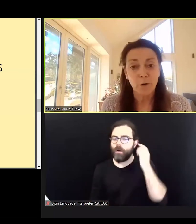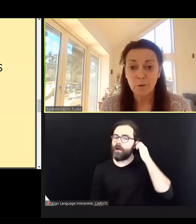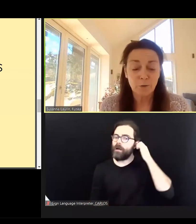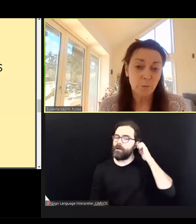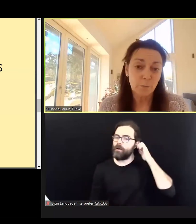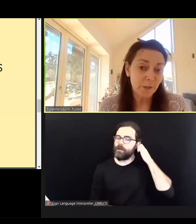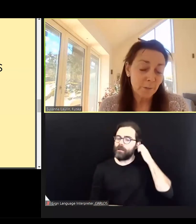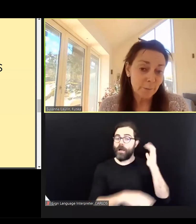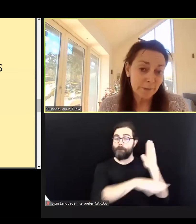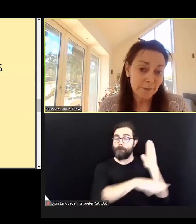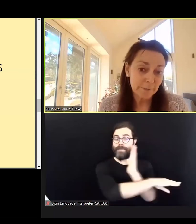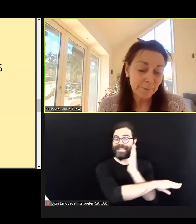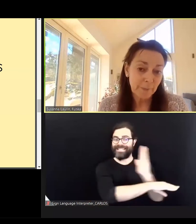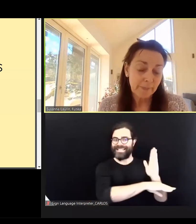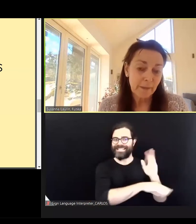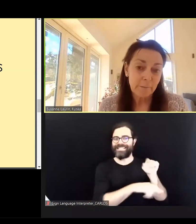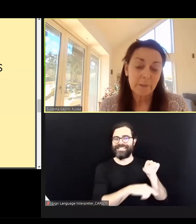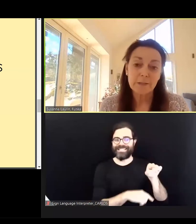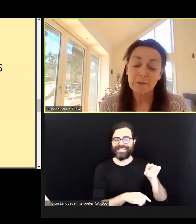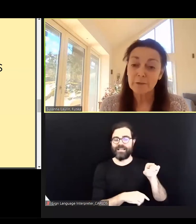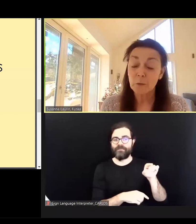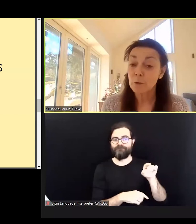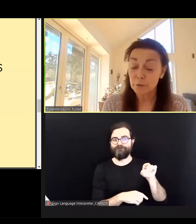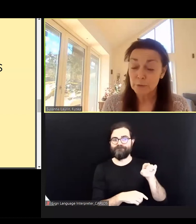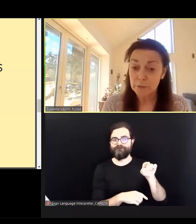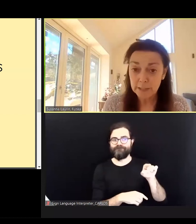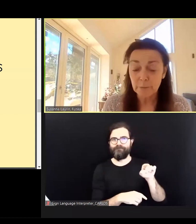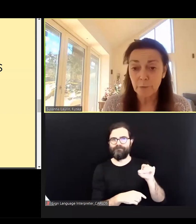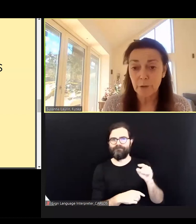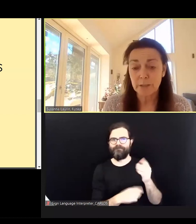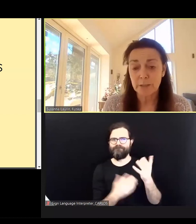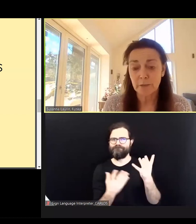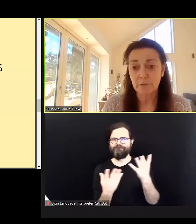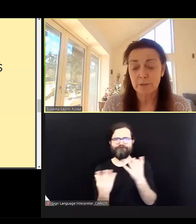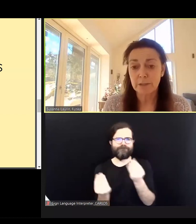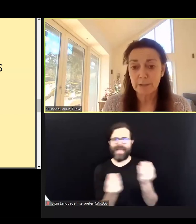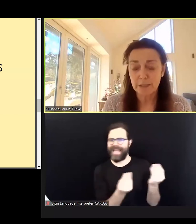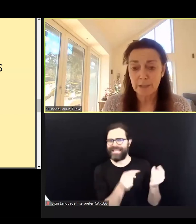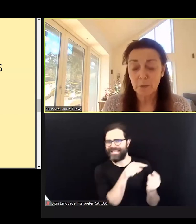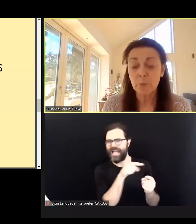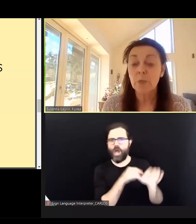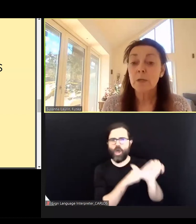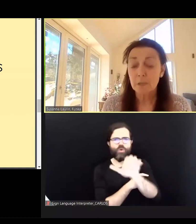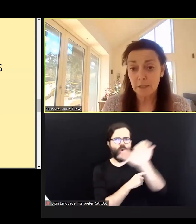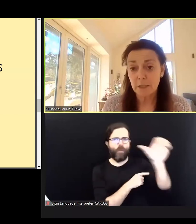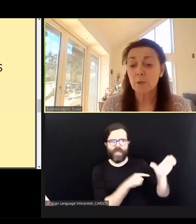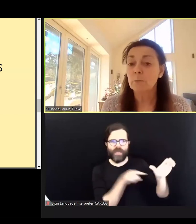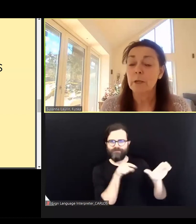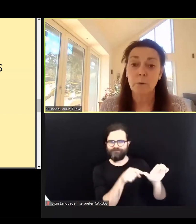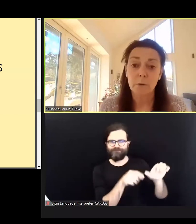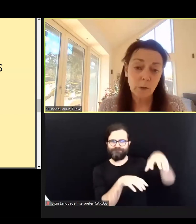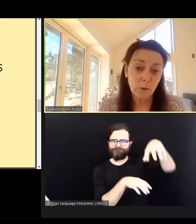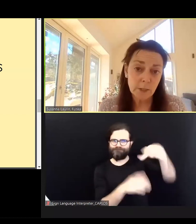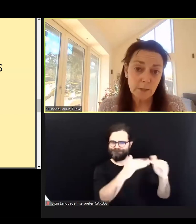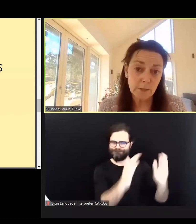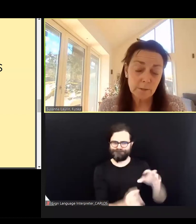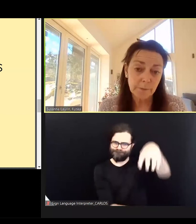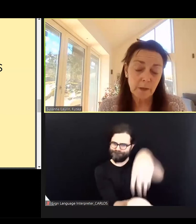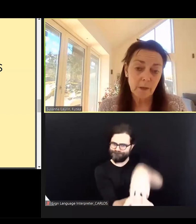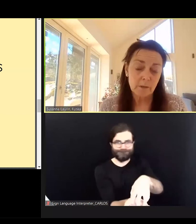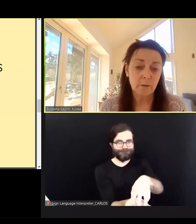that the companies producing these items, the companies importing them, distributing them,